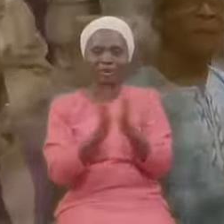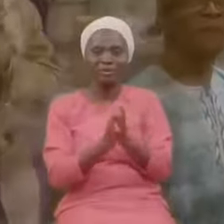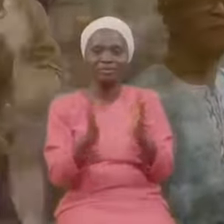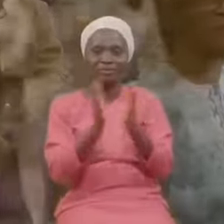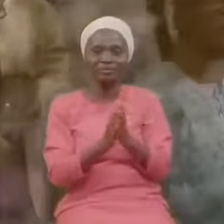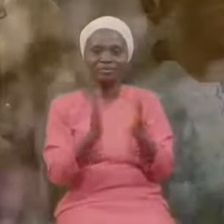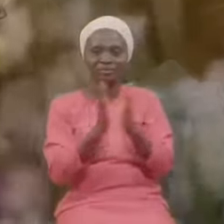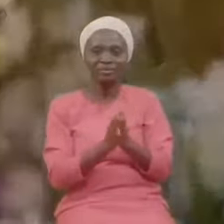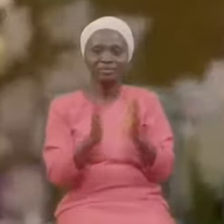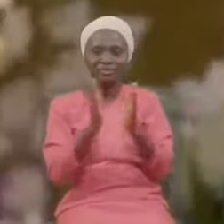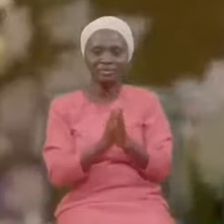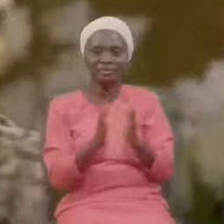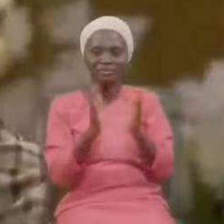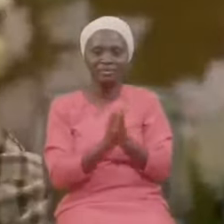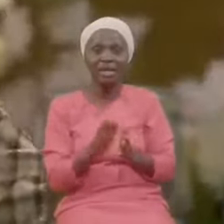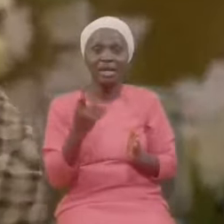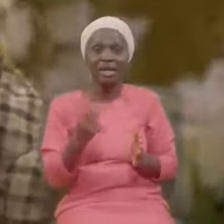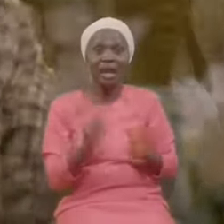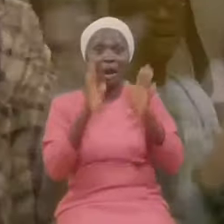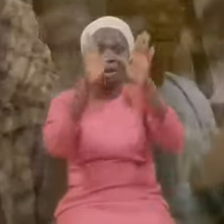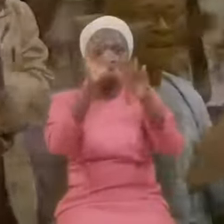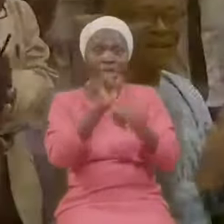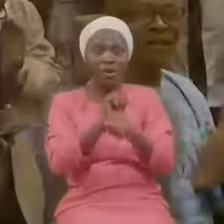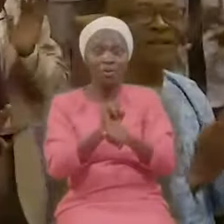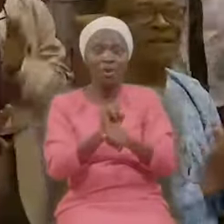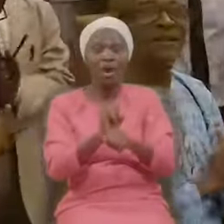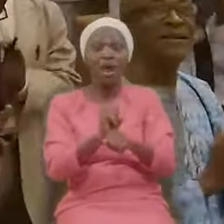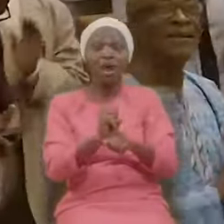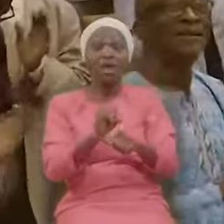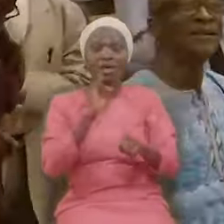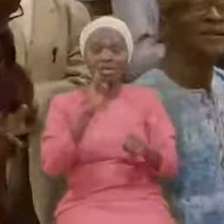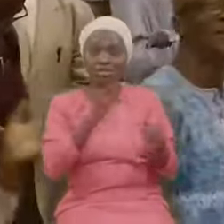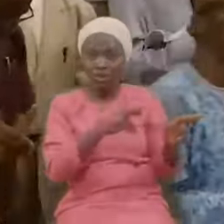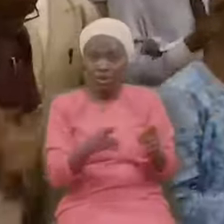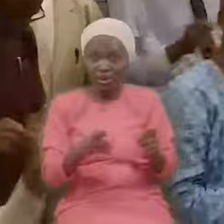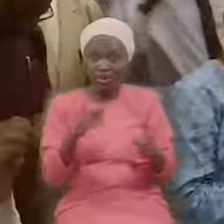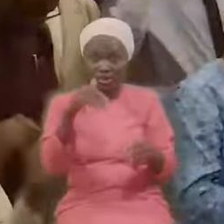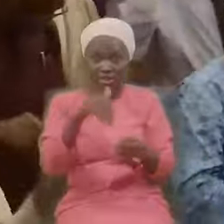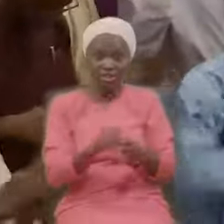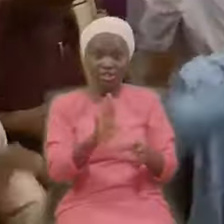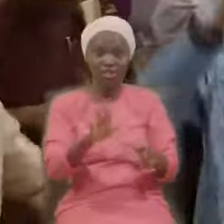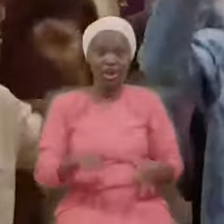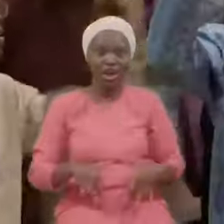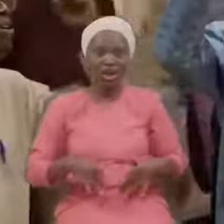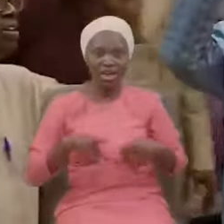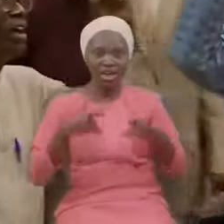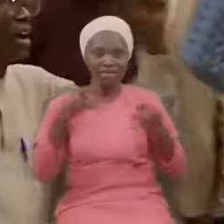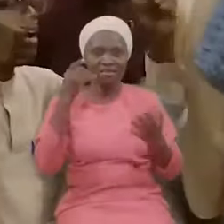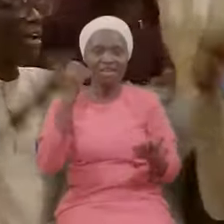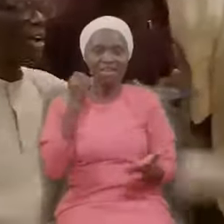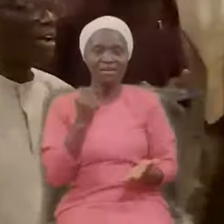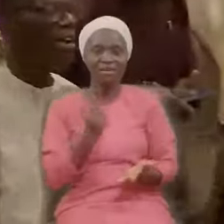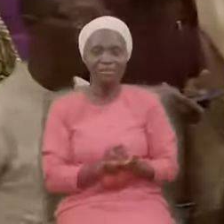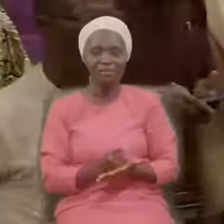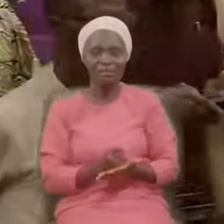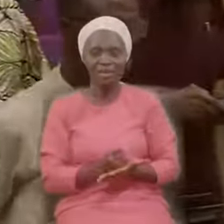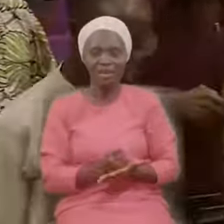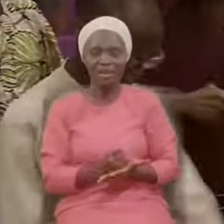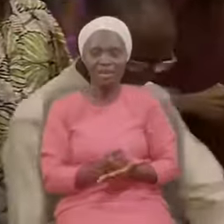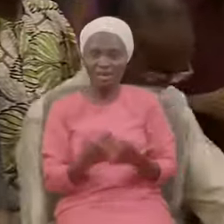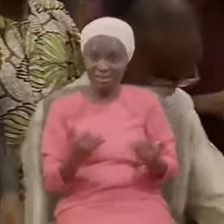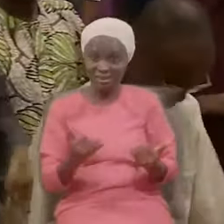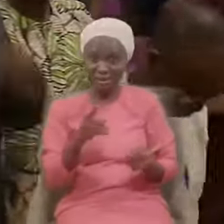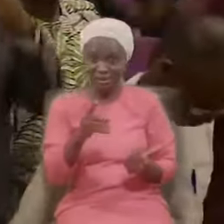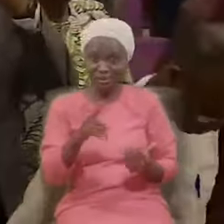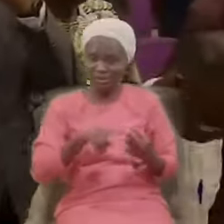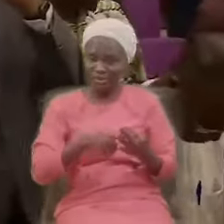been made and deposited in your life. Amen. Close your eyes. Close your eyes and begin to